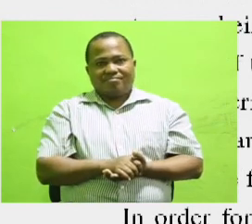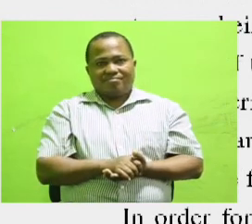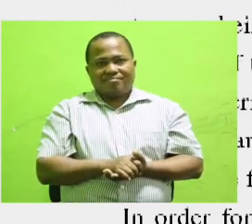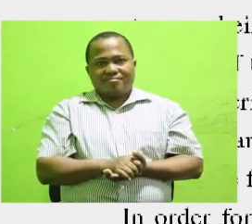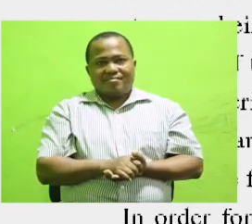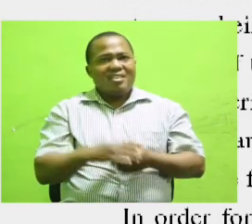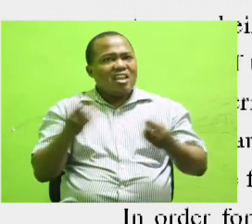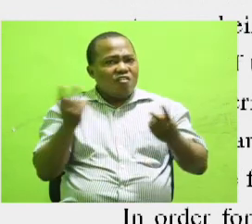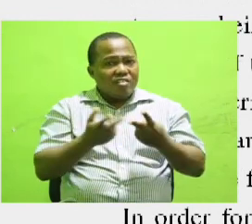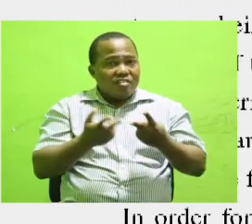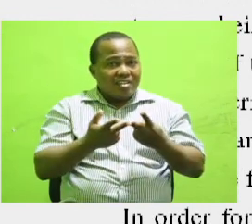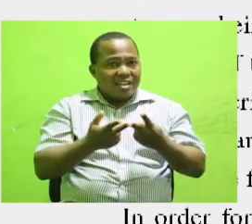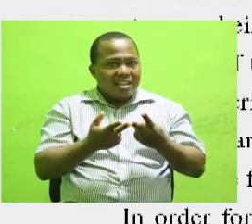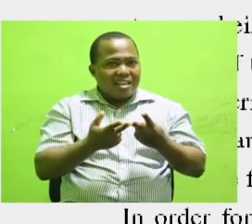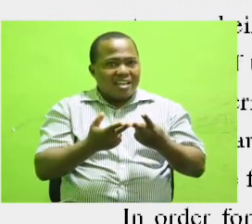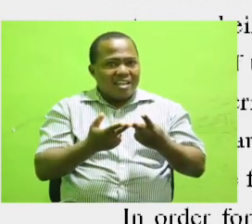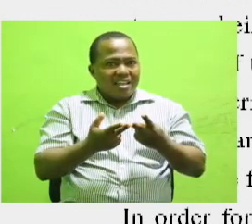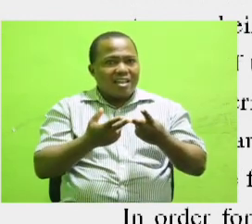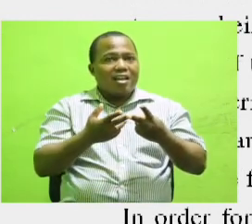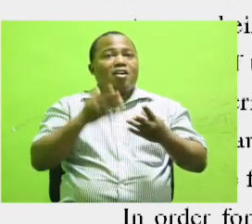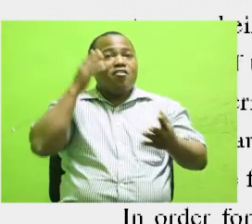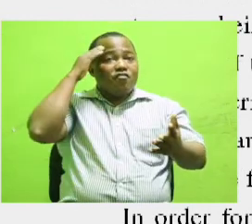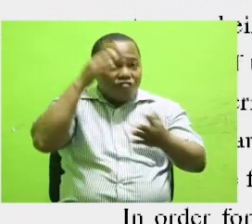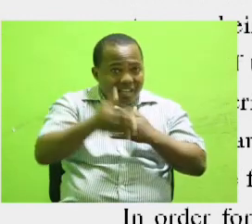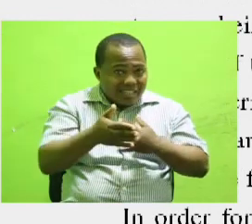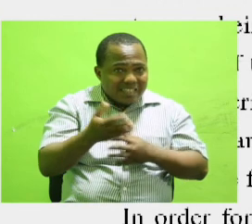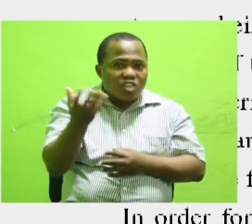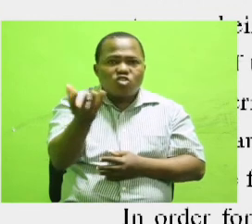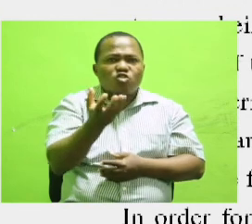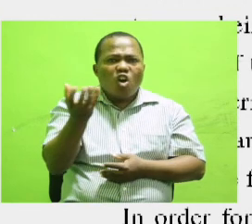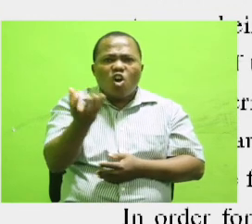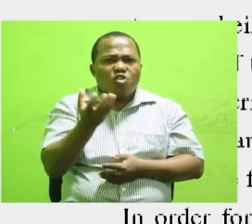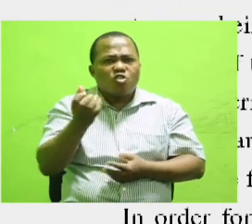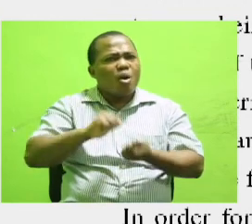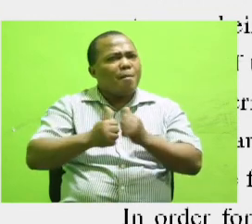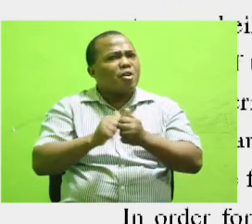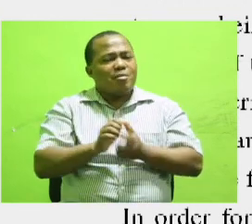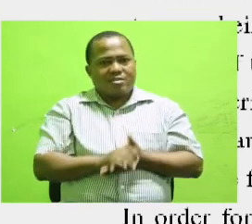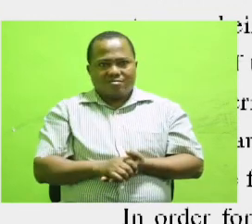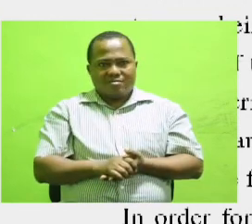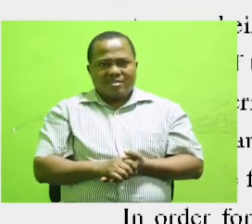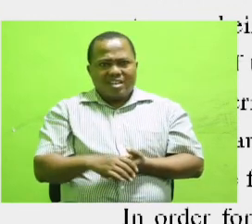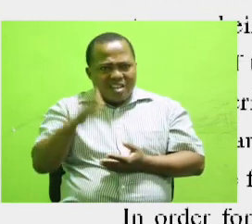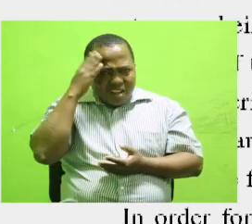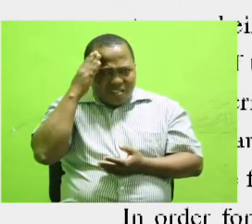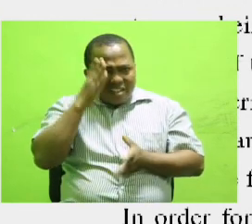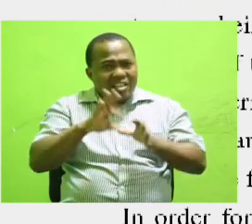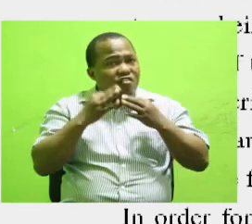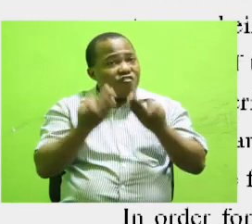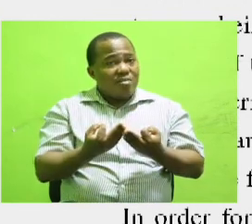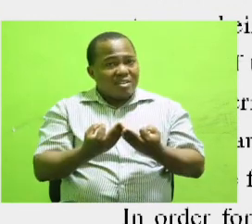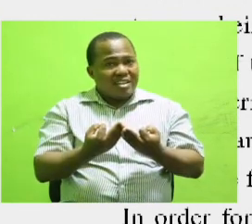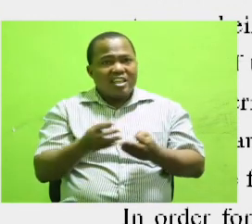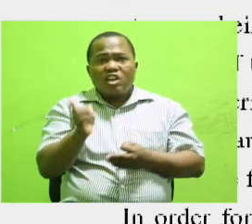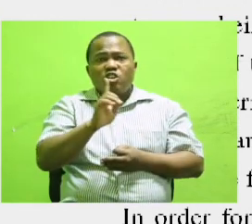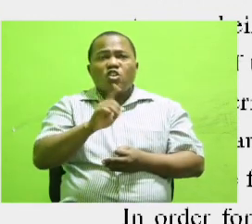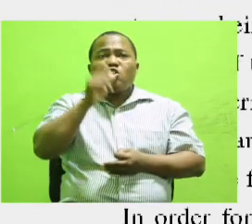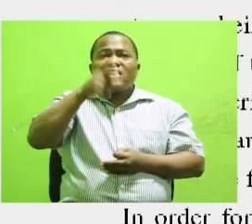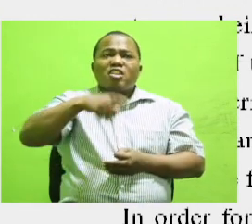face a social problem. As we can see in the family, not all people